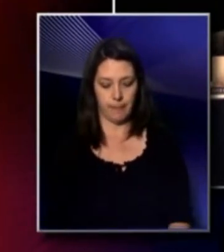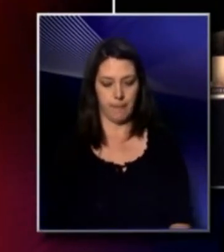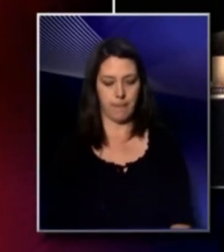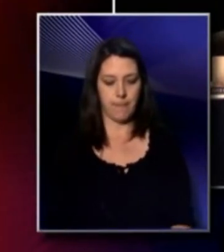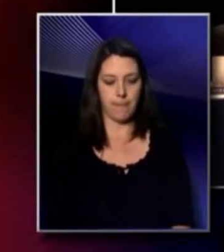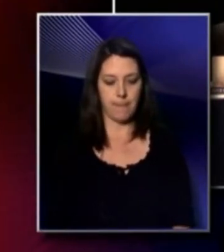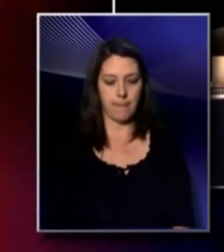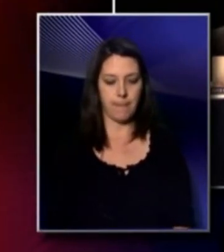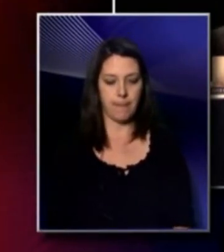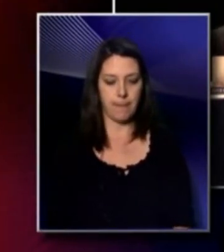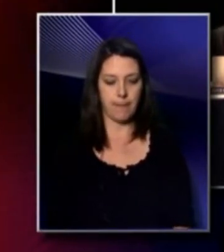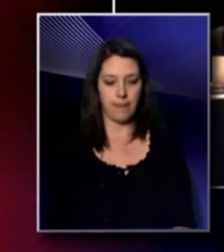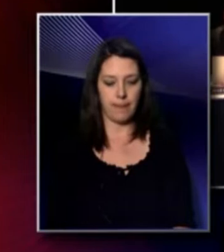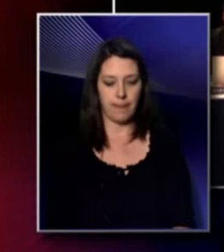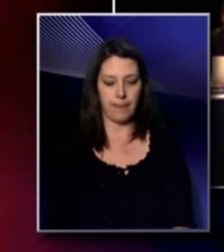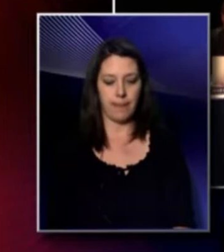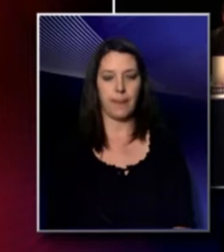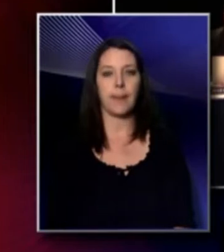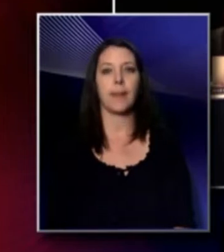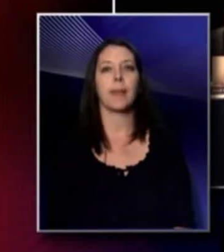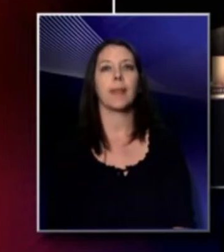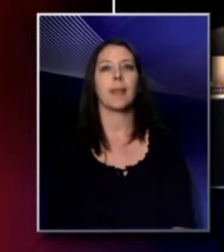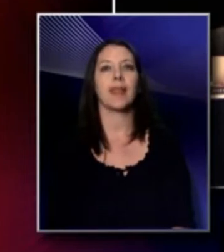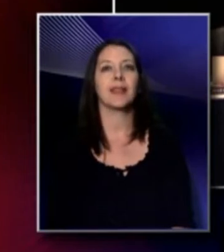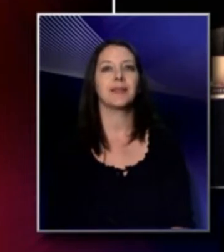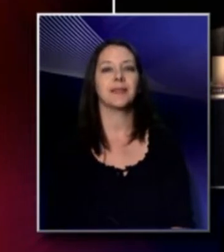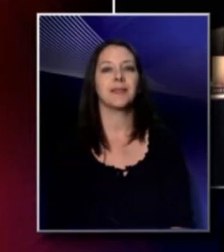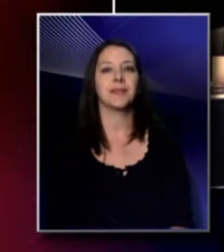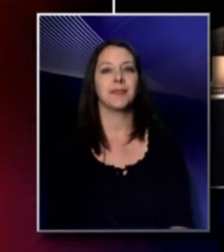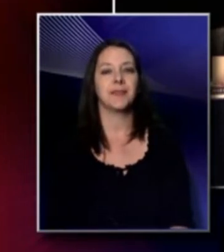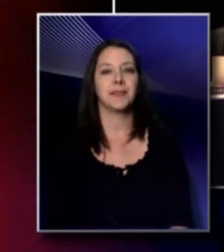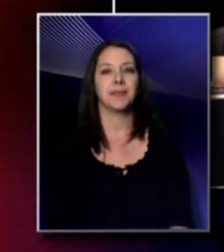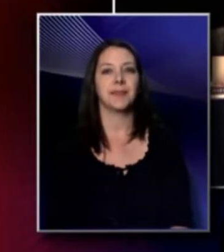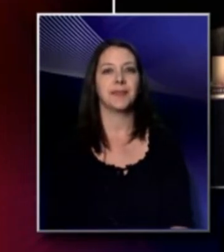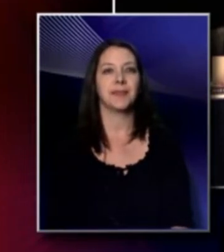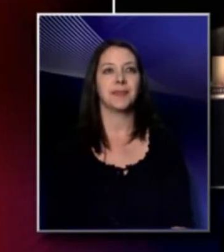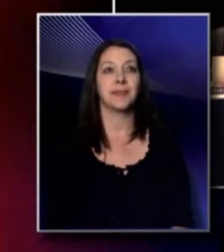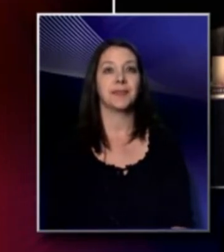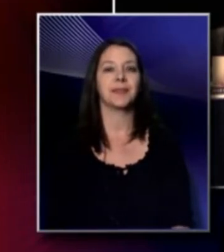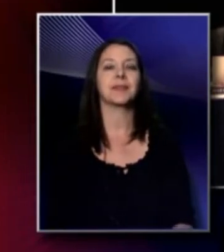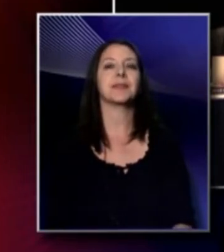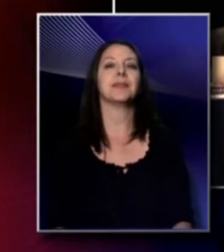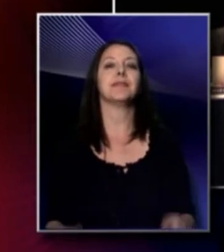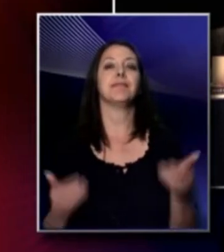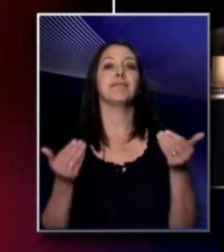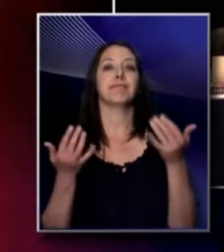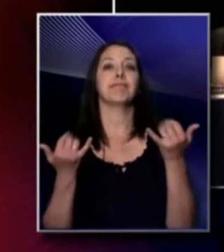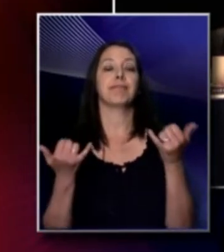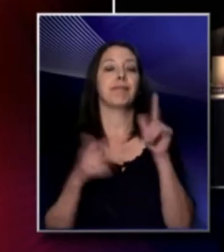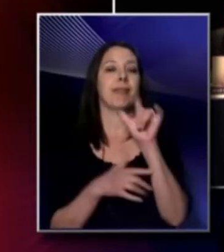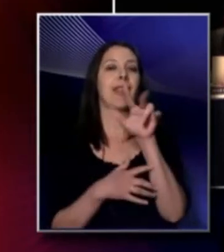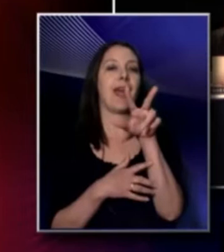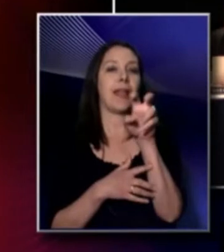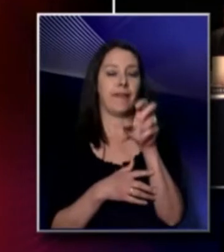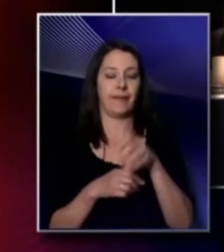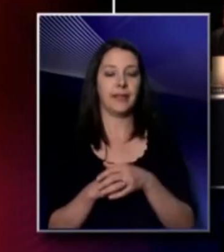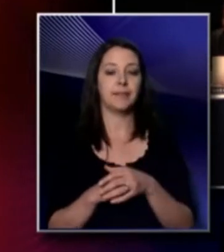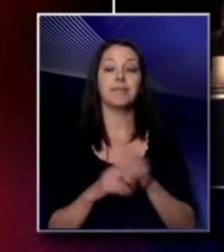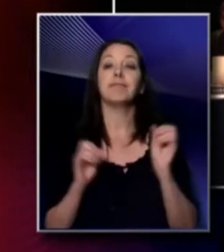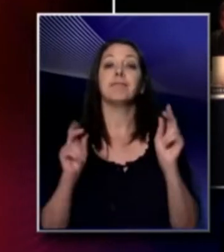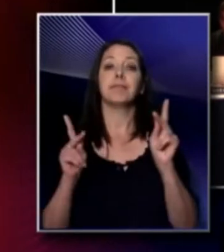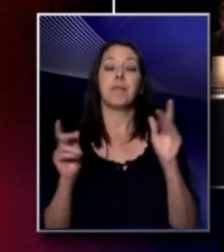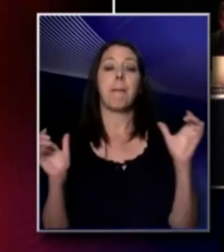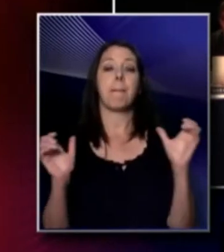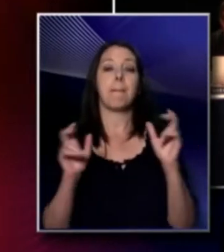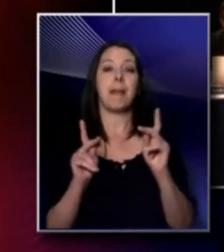I like it. It's so light. That's the beauty. We are live. Okay, we're back